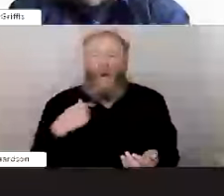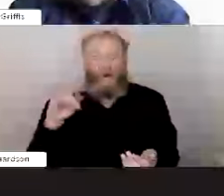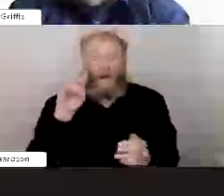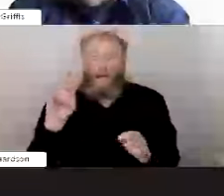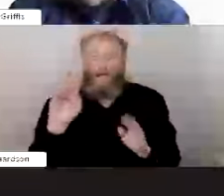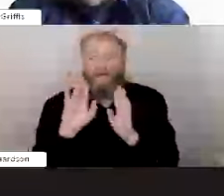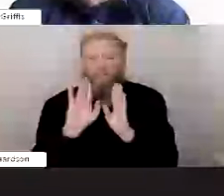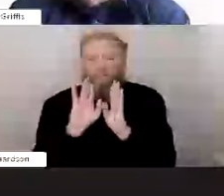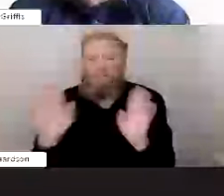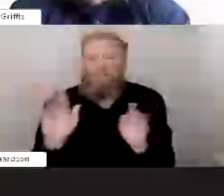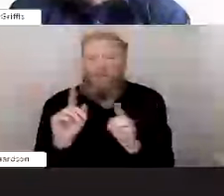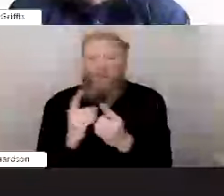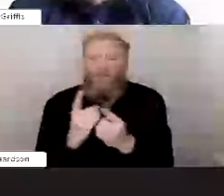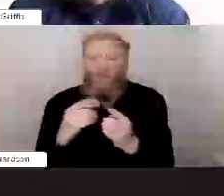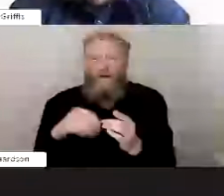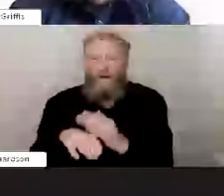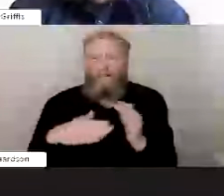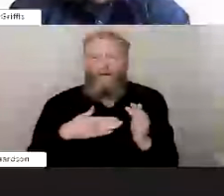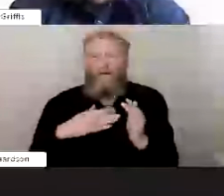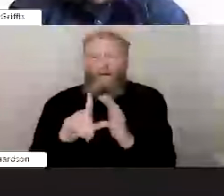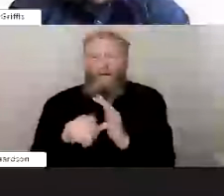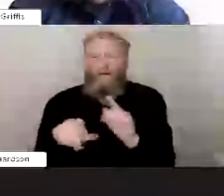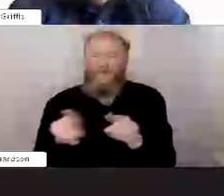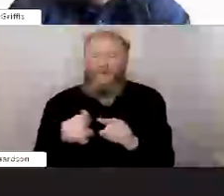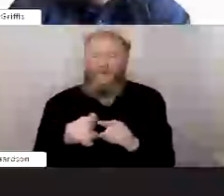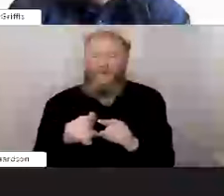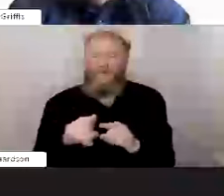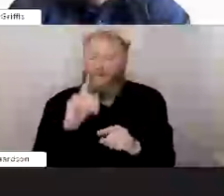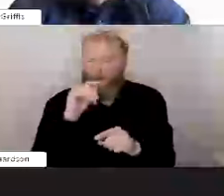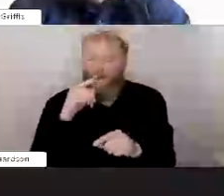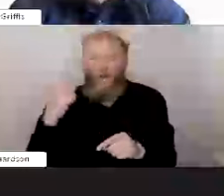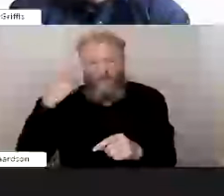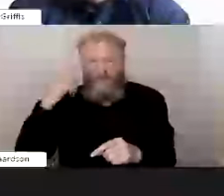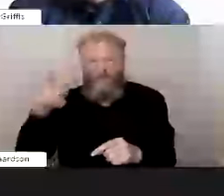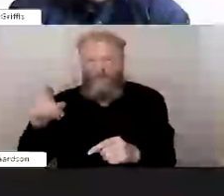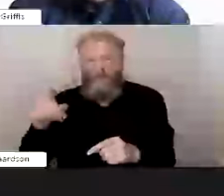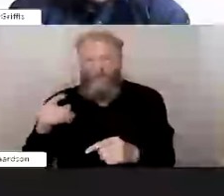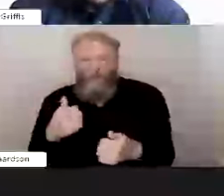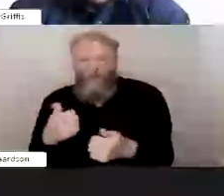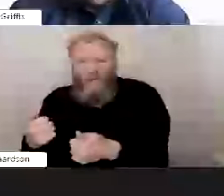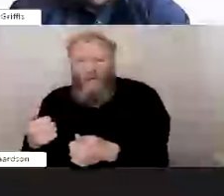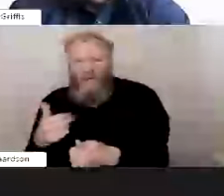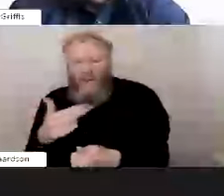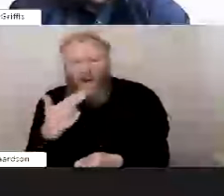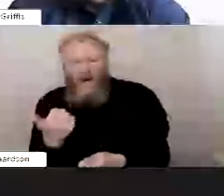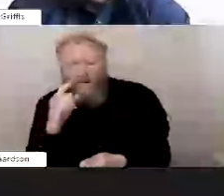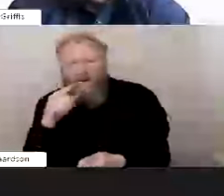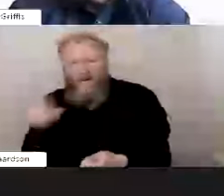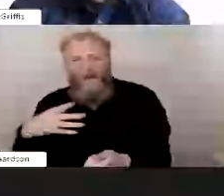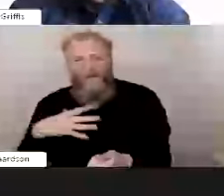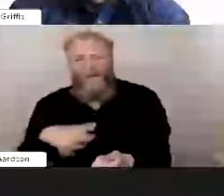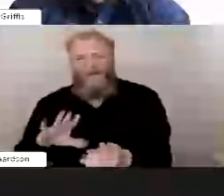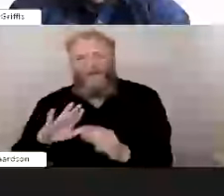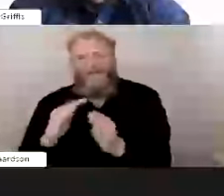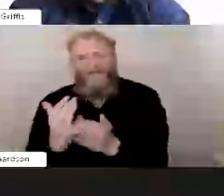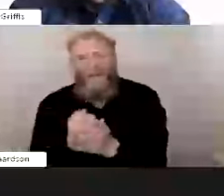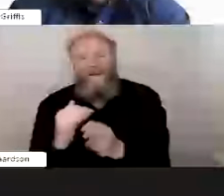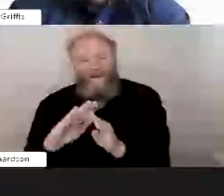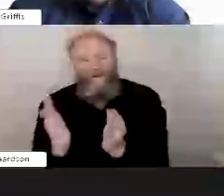time of even well-meaning people who rock up and want to save the world, you know. I mean, sure,